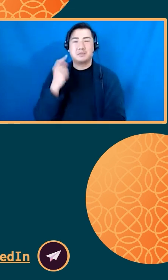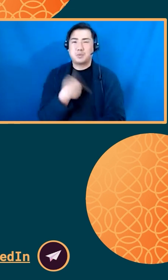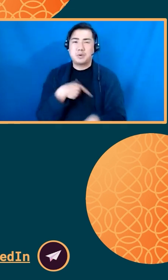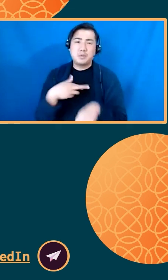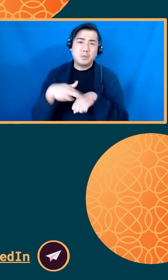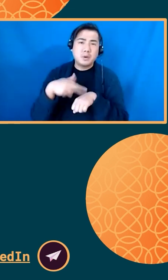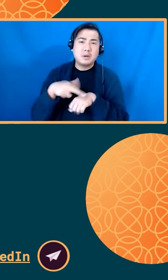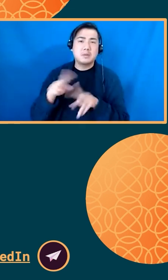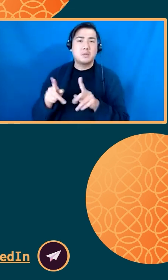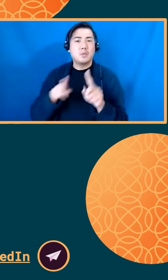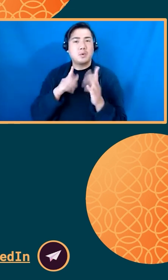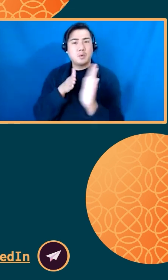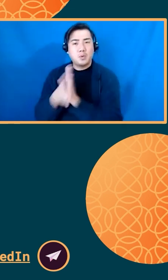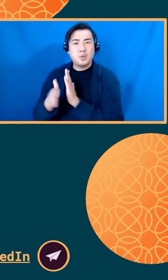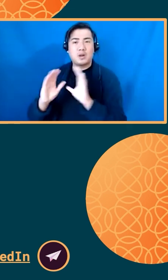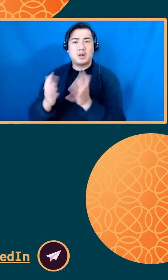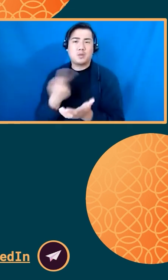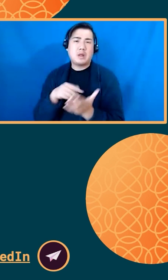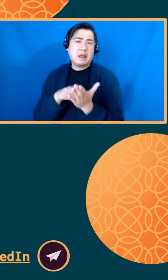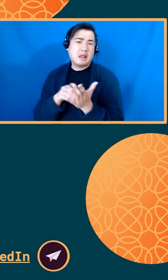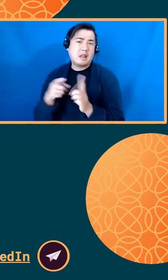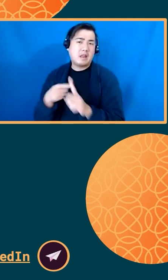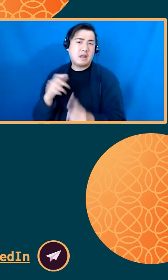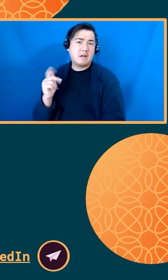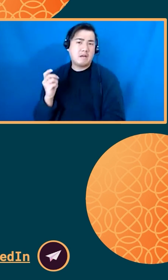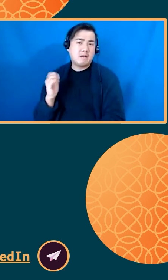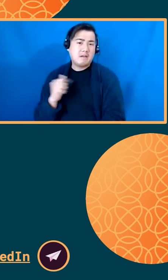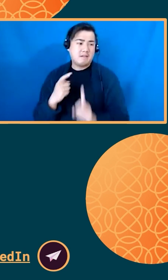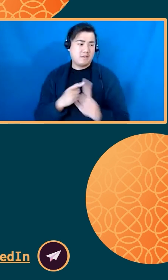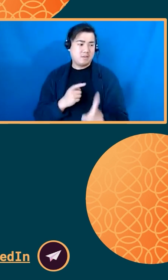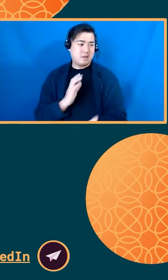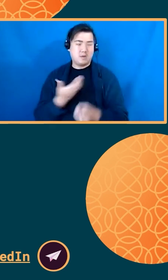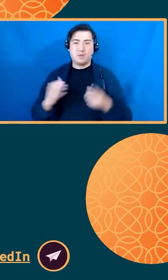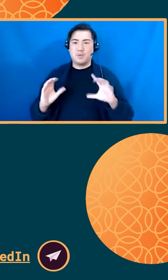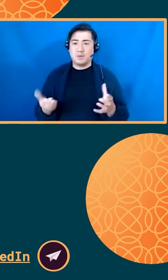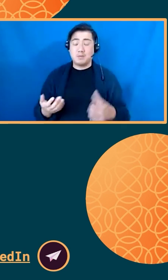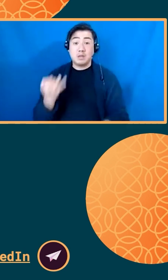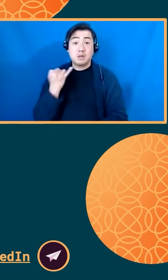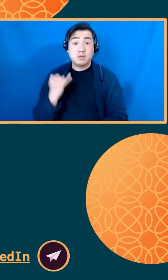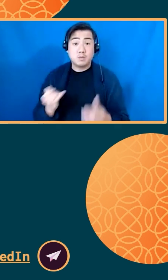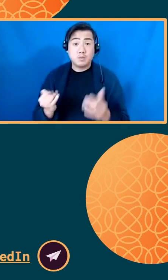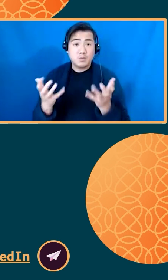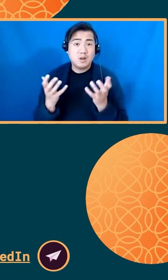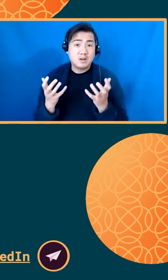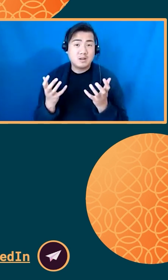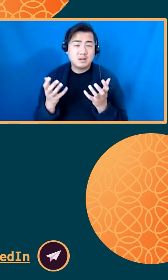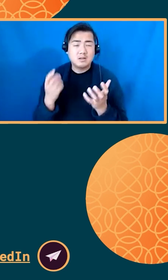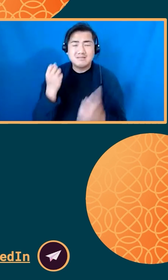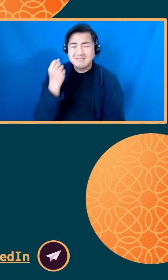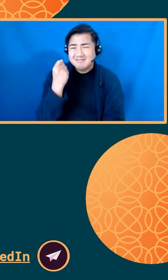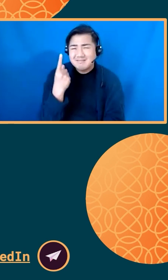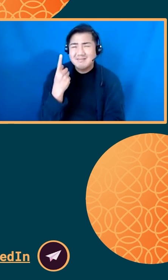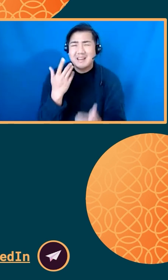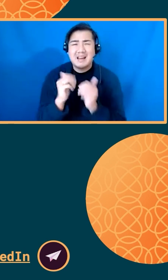learning from Aparna for so long within our body of work. If you really want to understand how